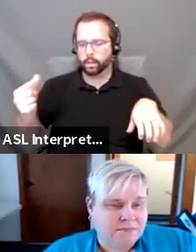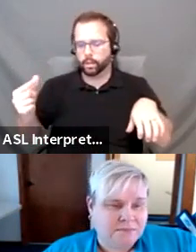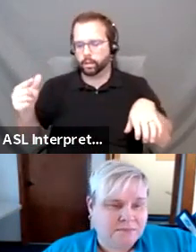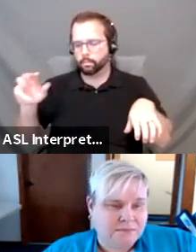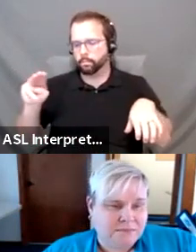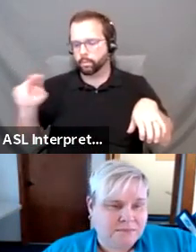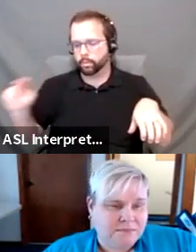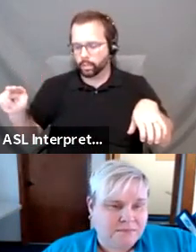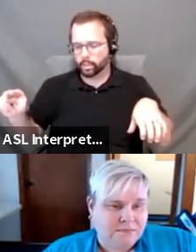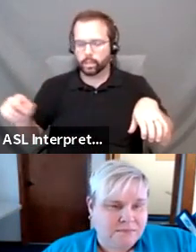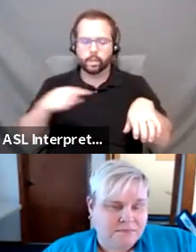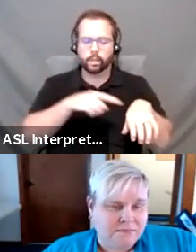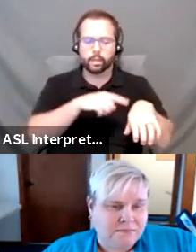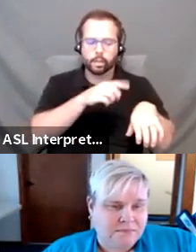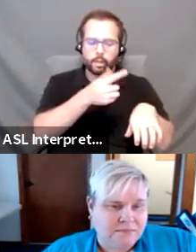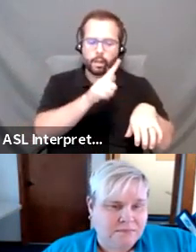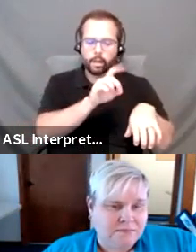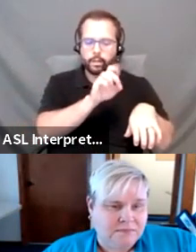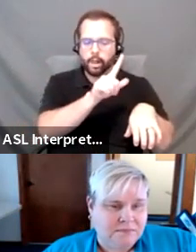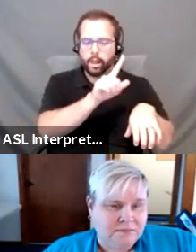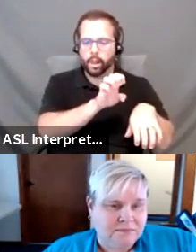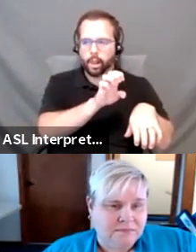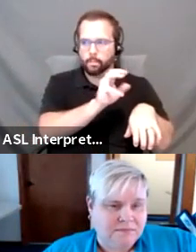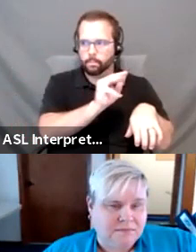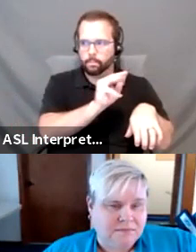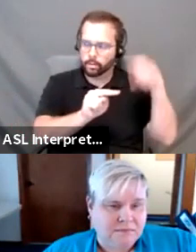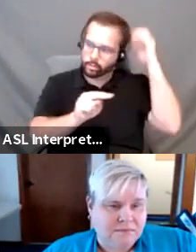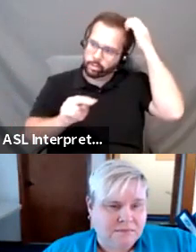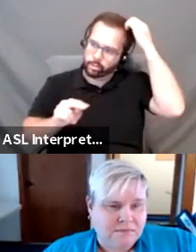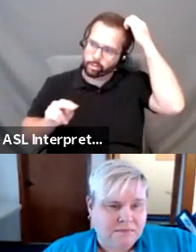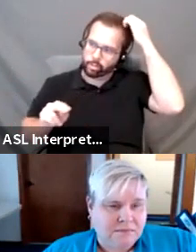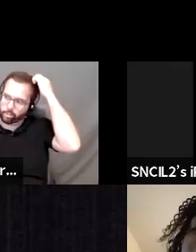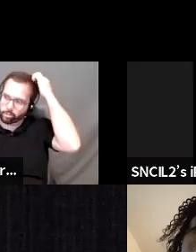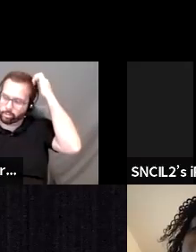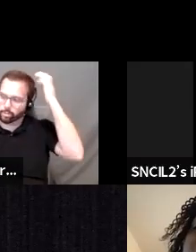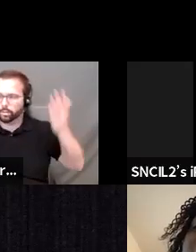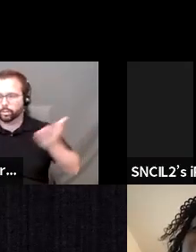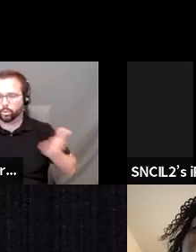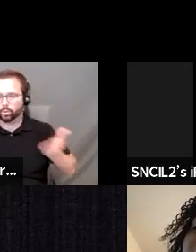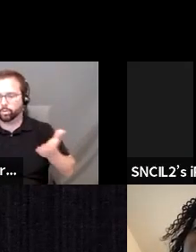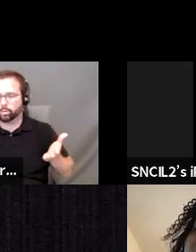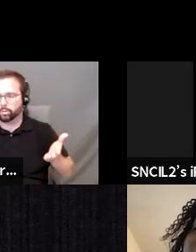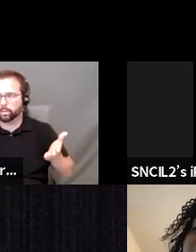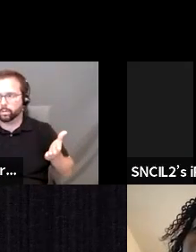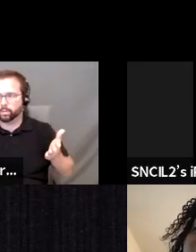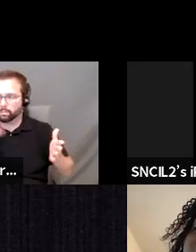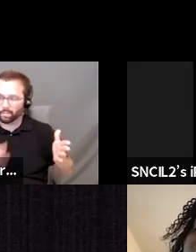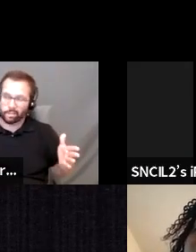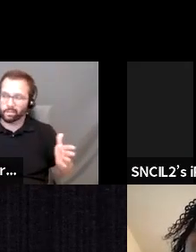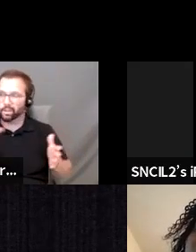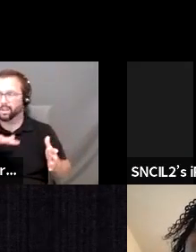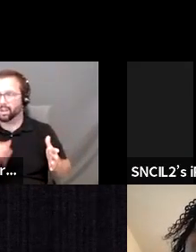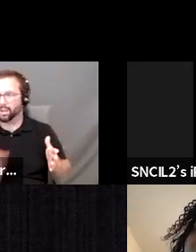is just slightly smaller than the state of Pennsylvania and slightly larger than Mississippi in terms of land size, and